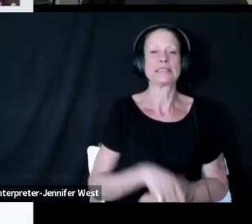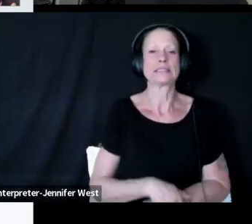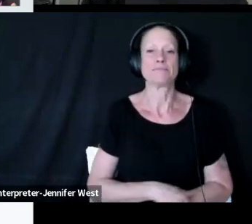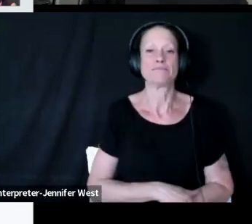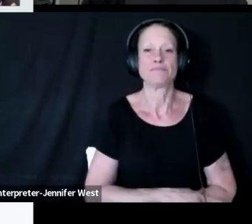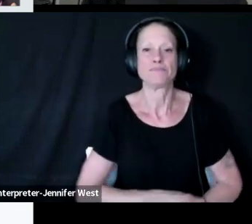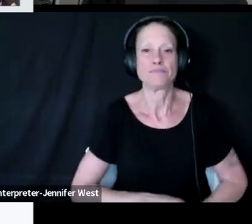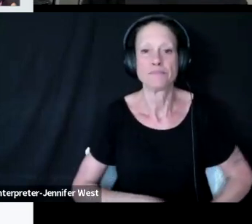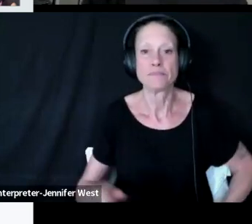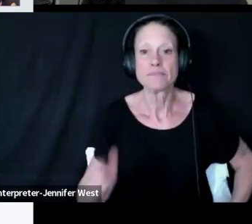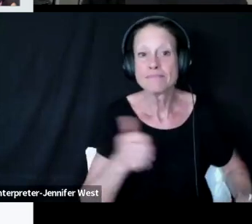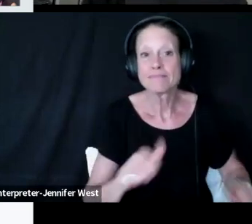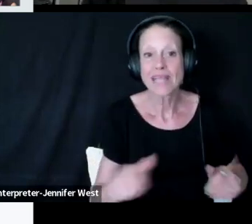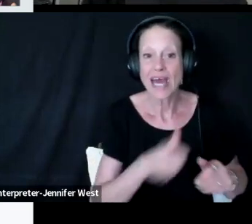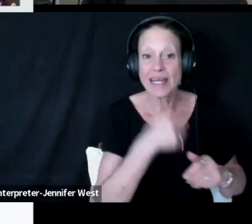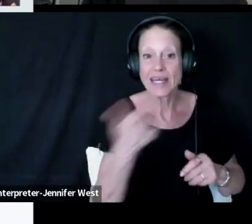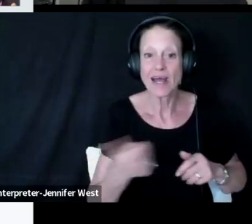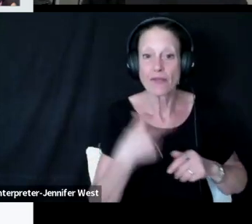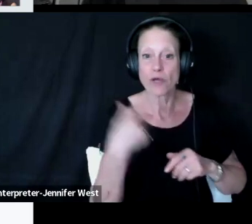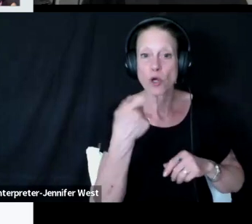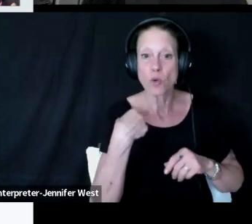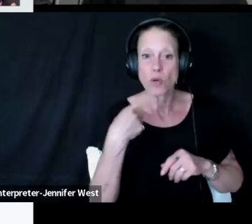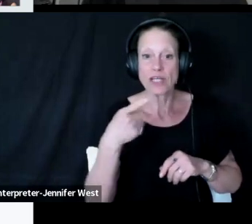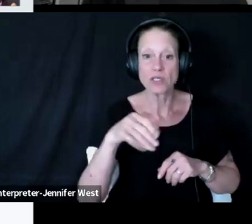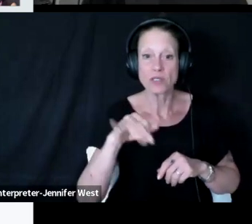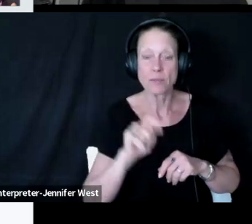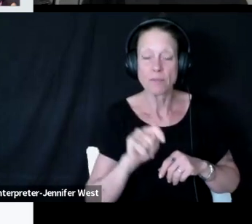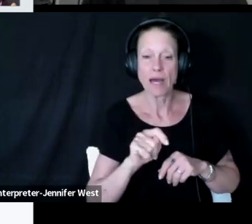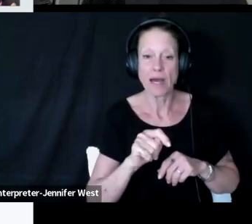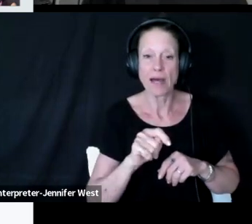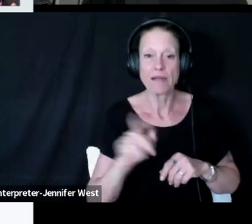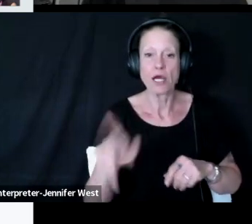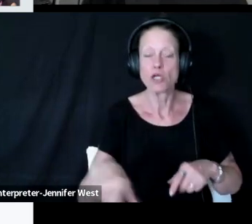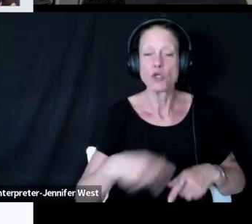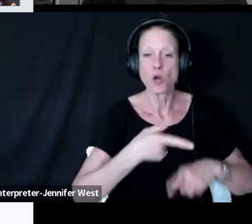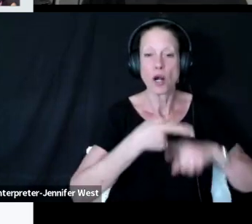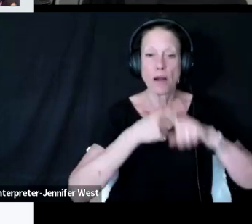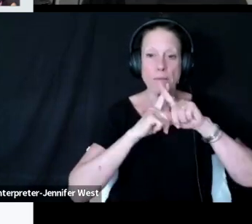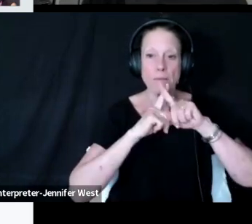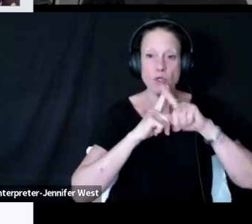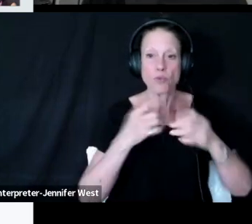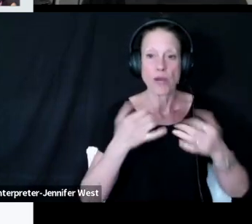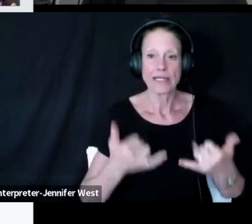Any other questions flowing in, Pat? You're on mute.